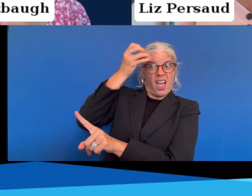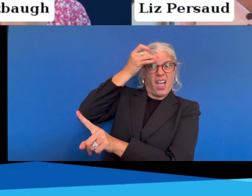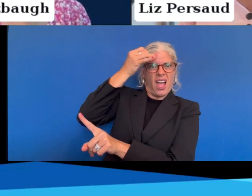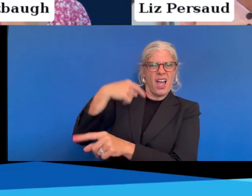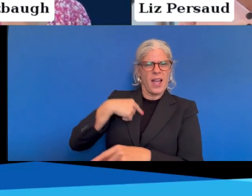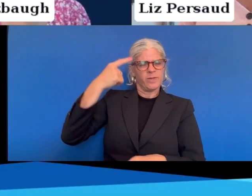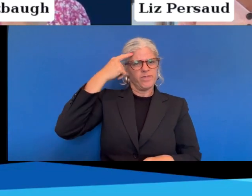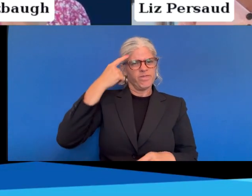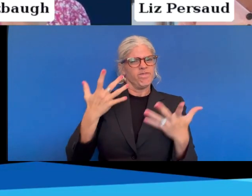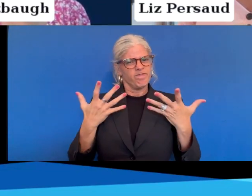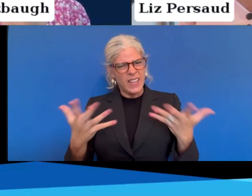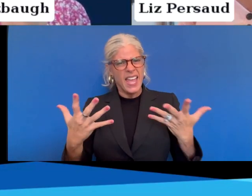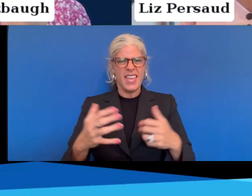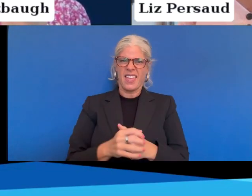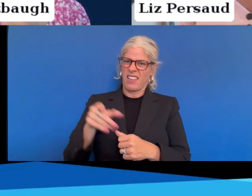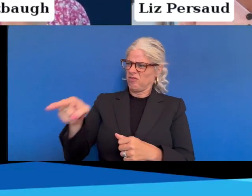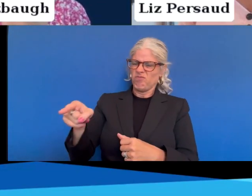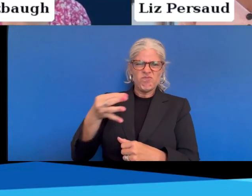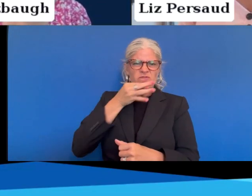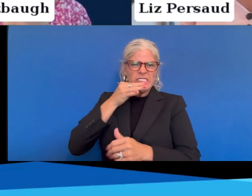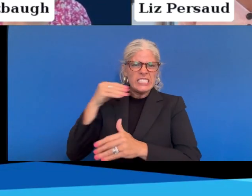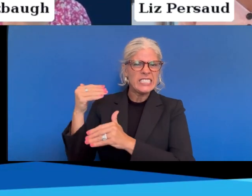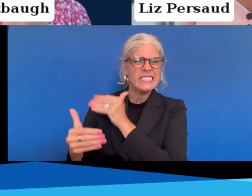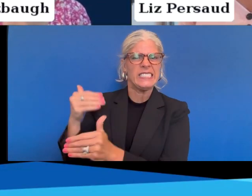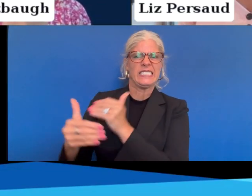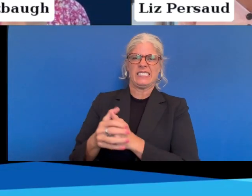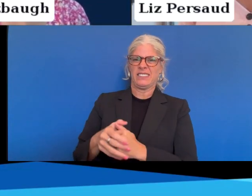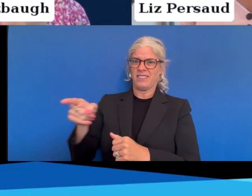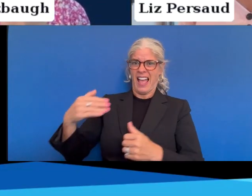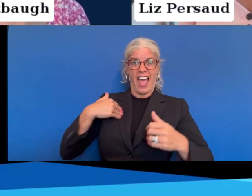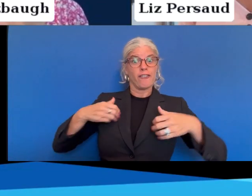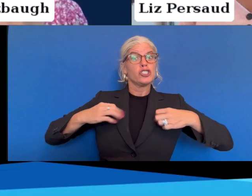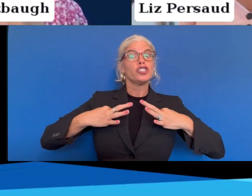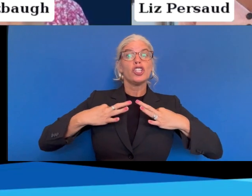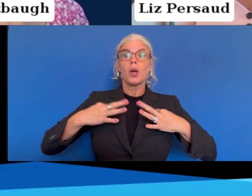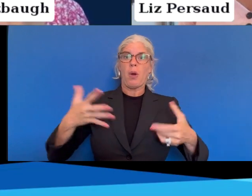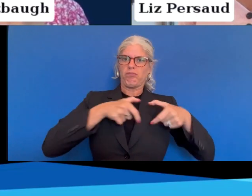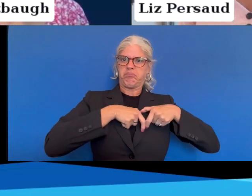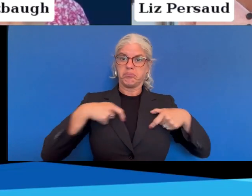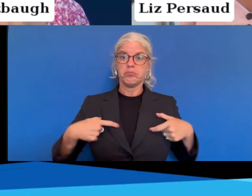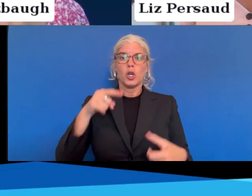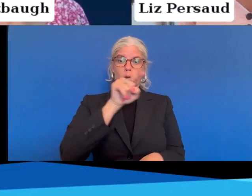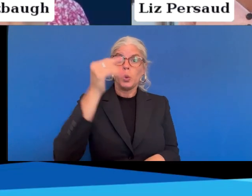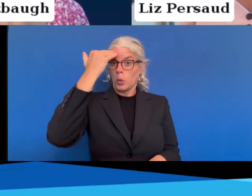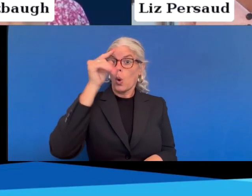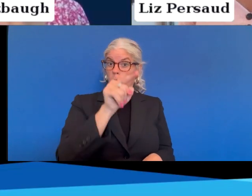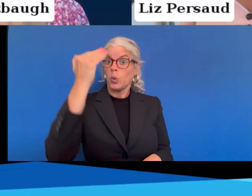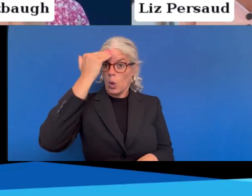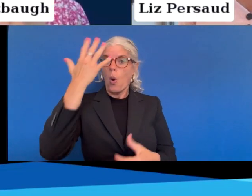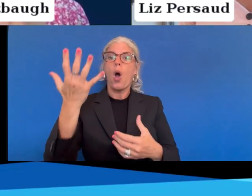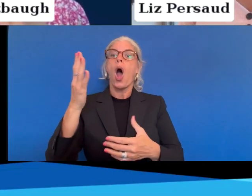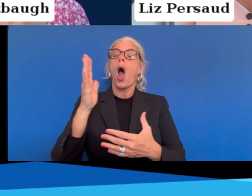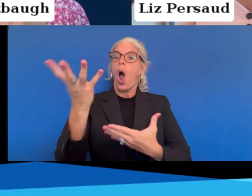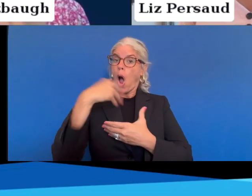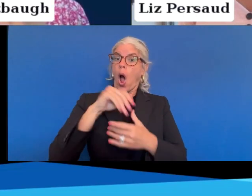me. And it's like, hey, they got a brave hat on, and hey, they have a shirt that says, autism speaks. I'm like, hey, that